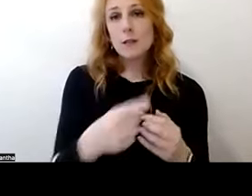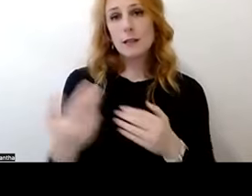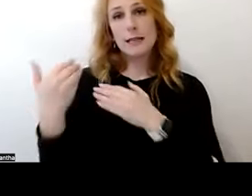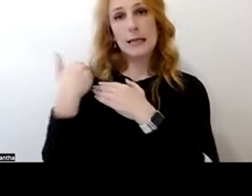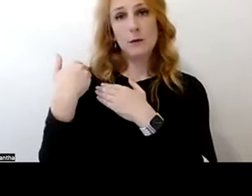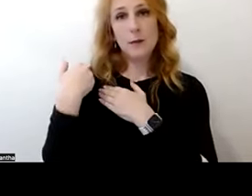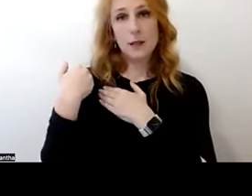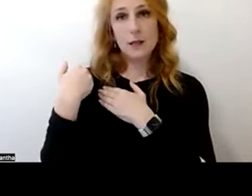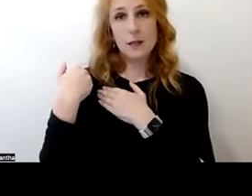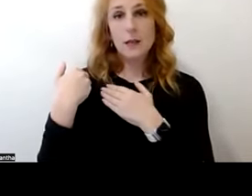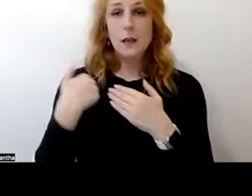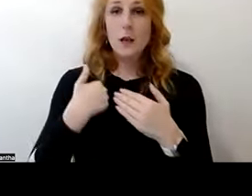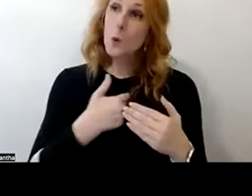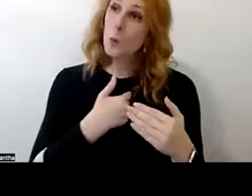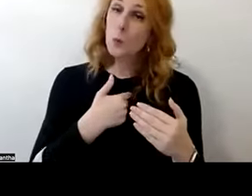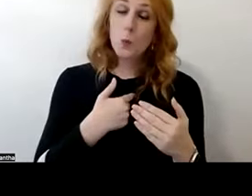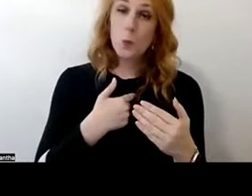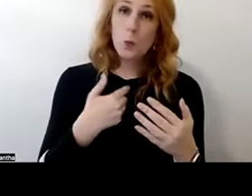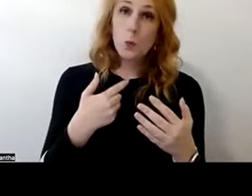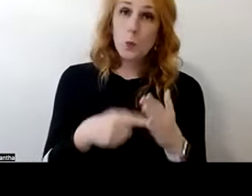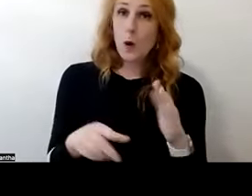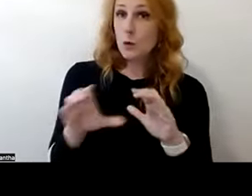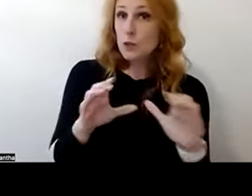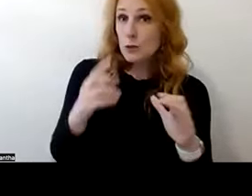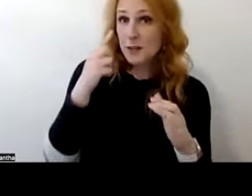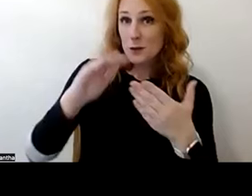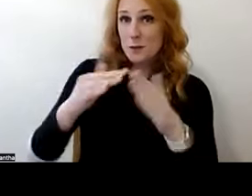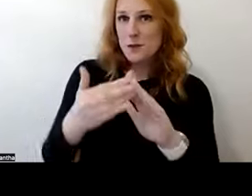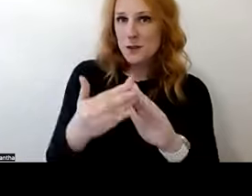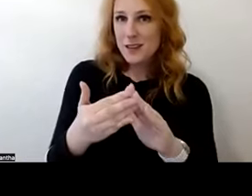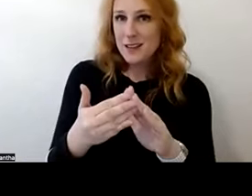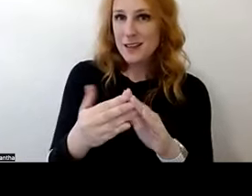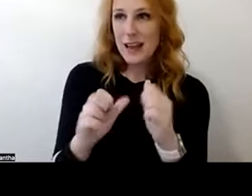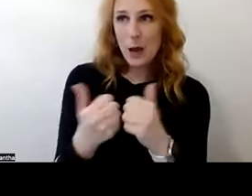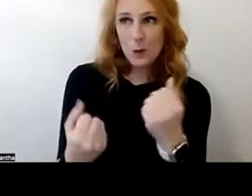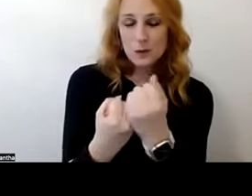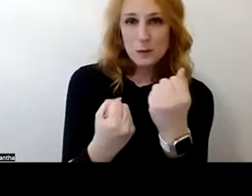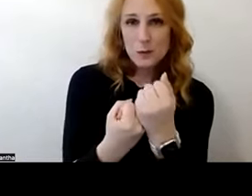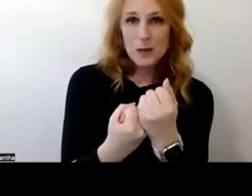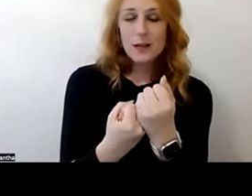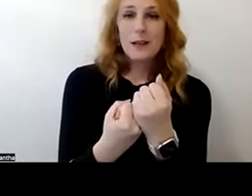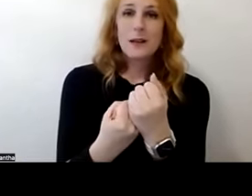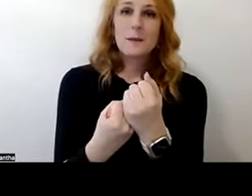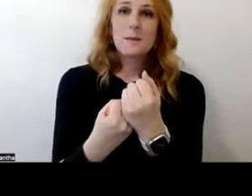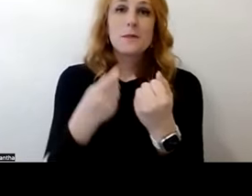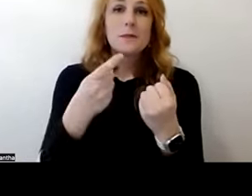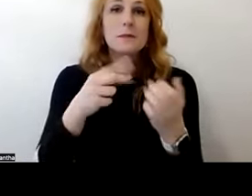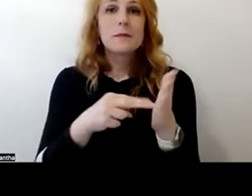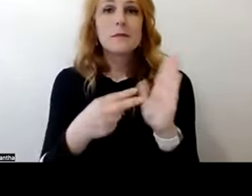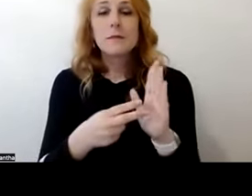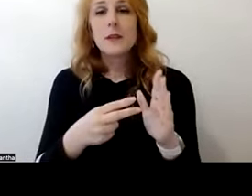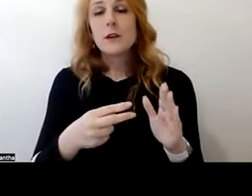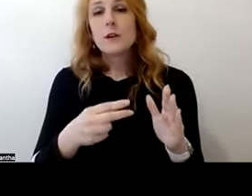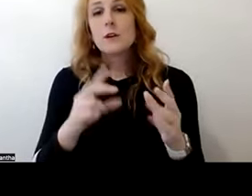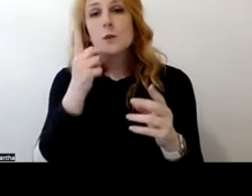we say we're supposed to be doing for communities, housing communities on this campus. And this extends to, you know, res halls, this extends